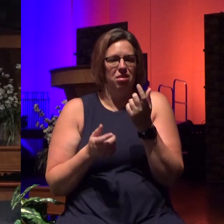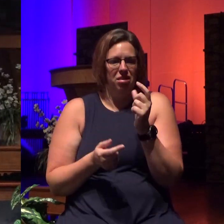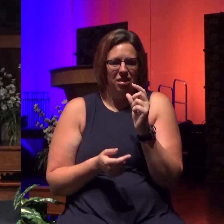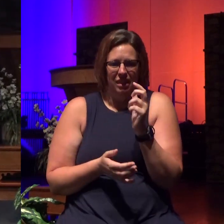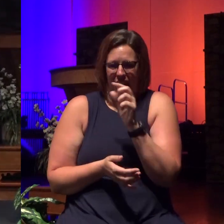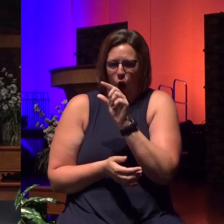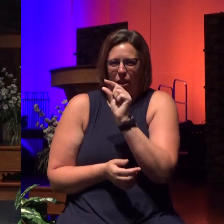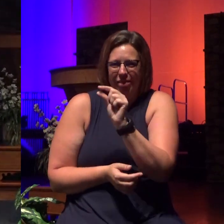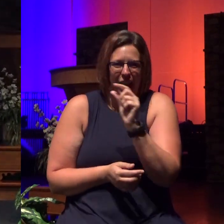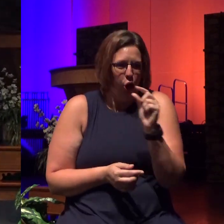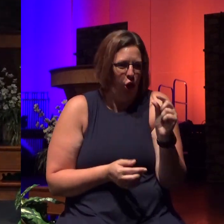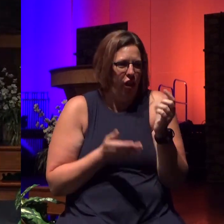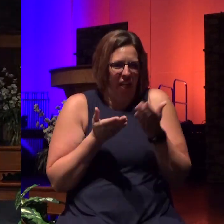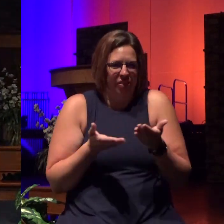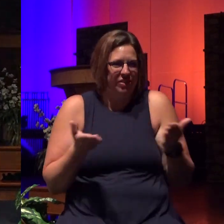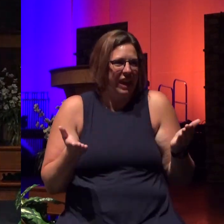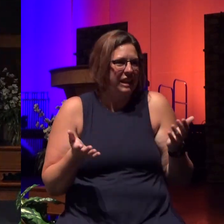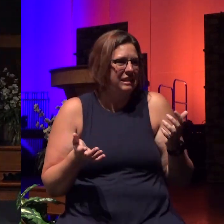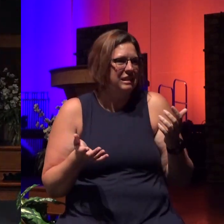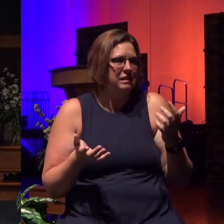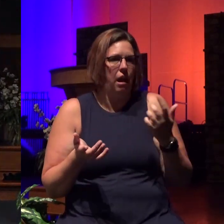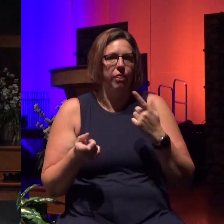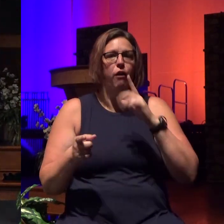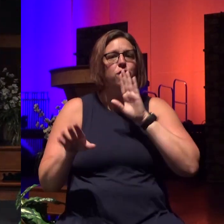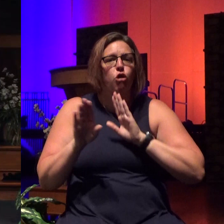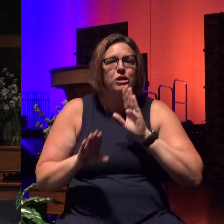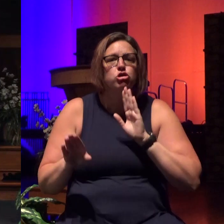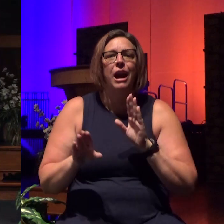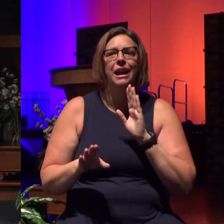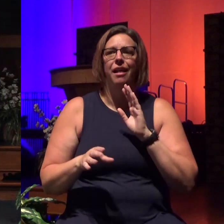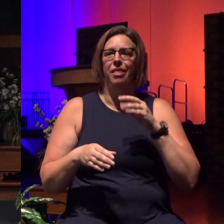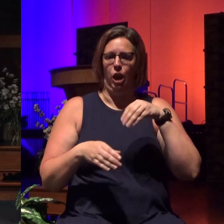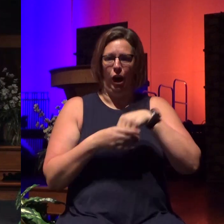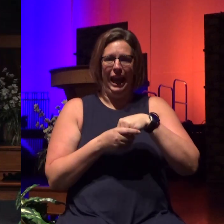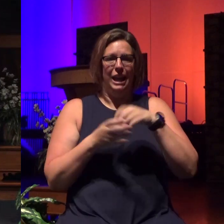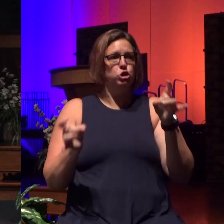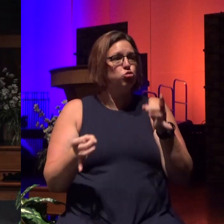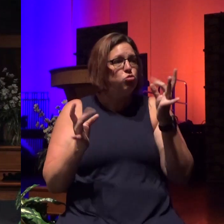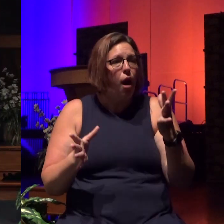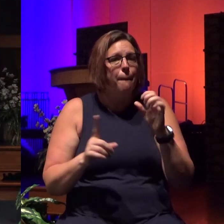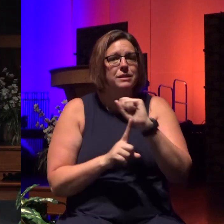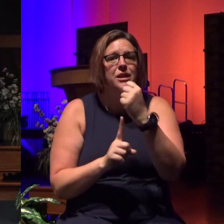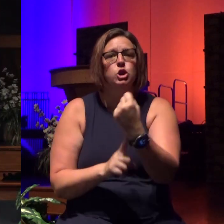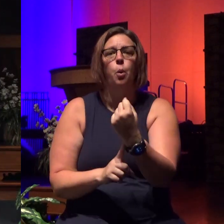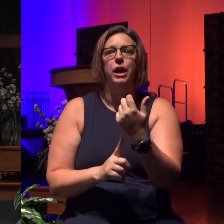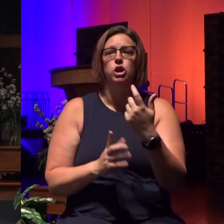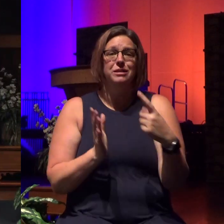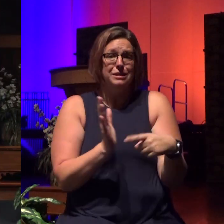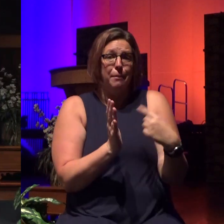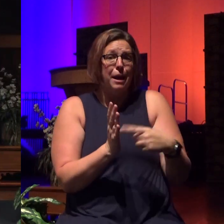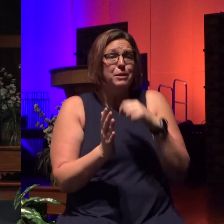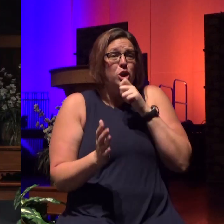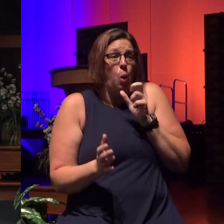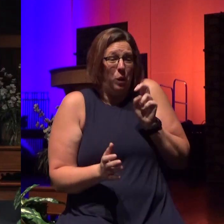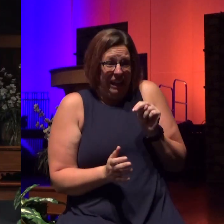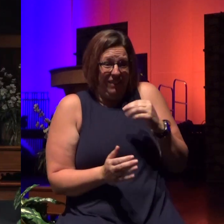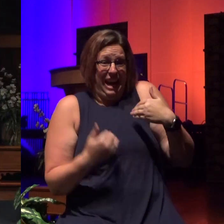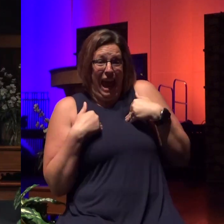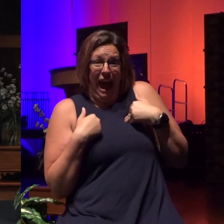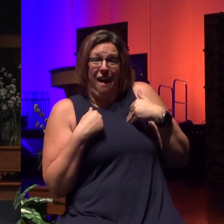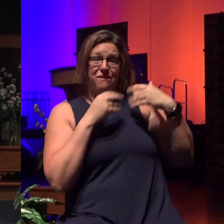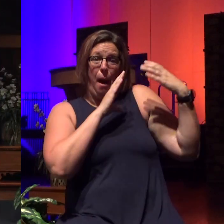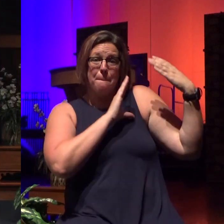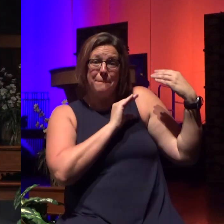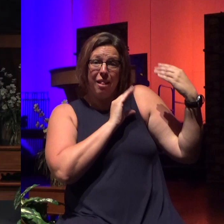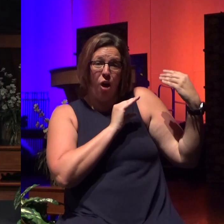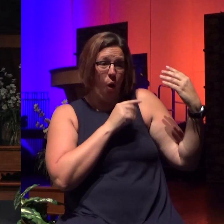trauma. They're frustrated and confused about their life. And sometimes don't even have a pillow to lay their little heads down on. And